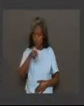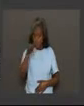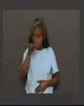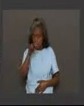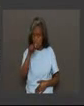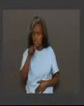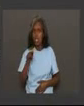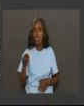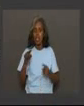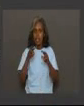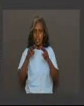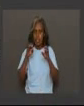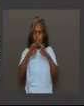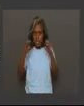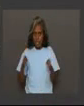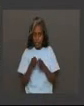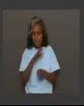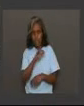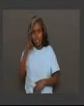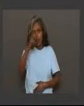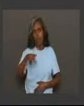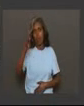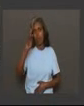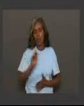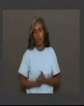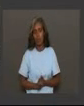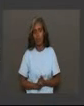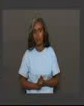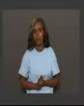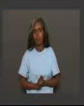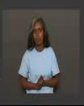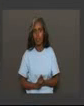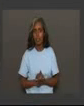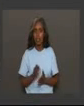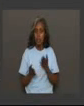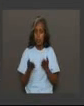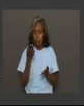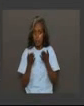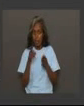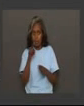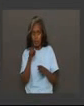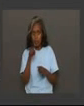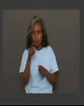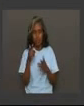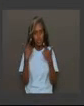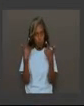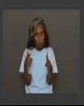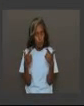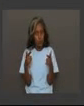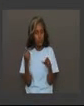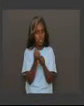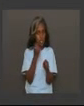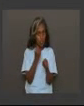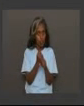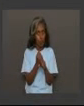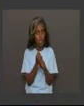circles, ellipses, and parabola. Perhaps you have not had the opportunity